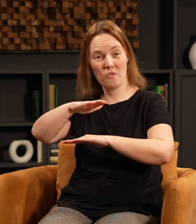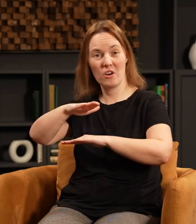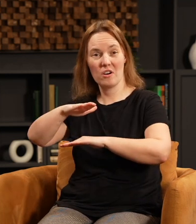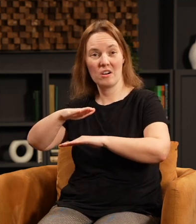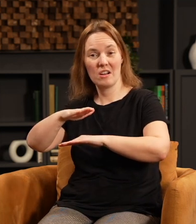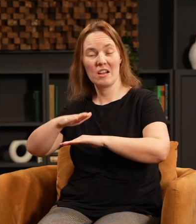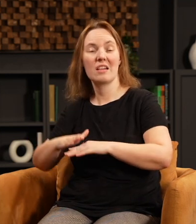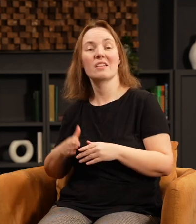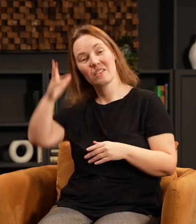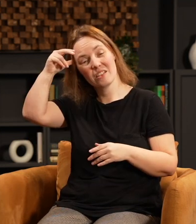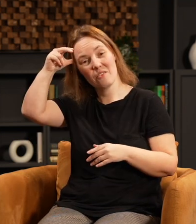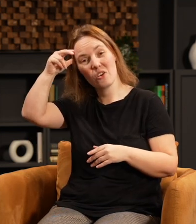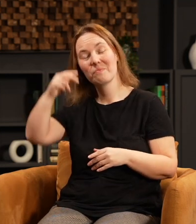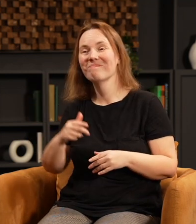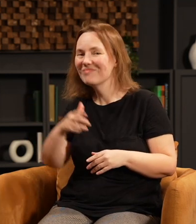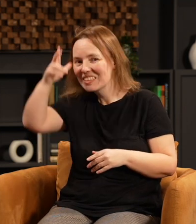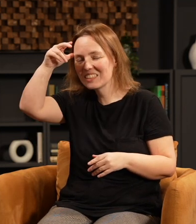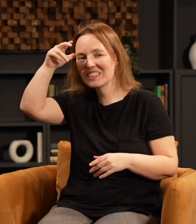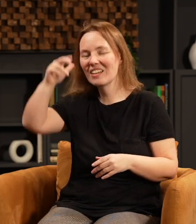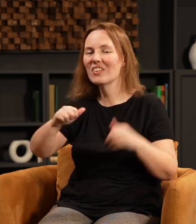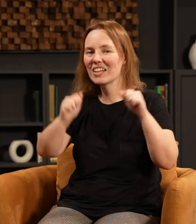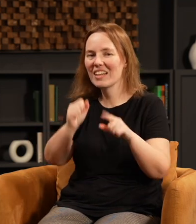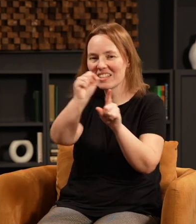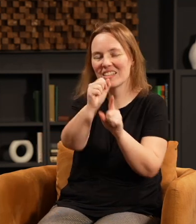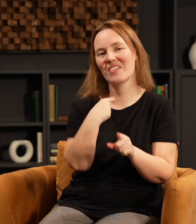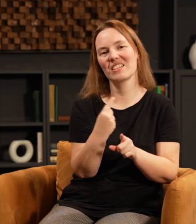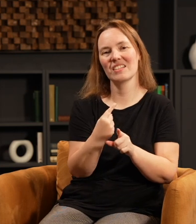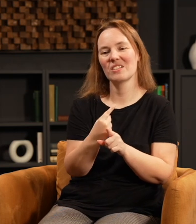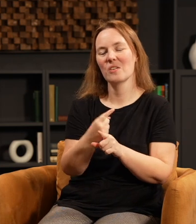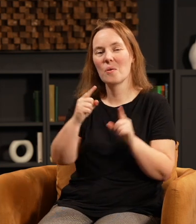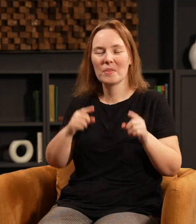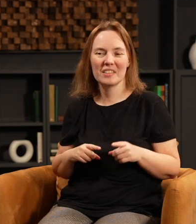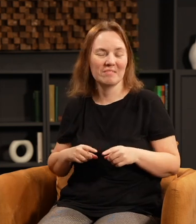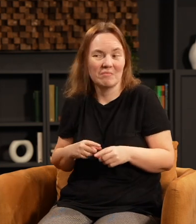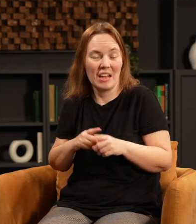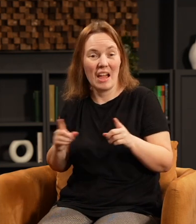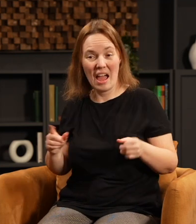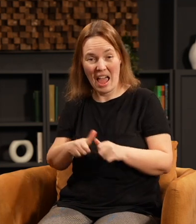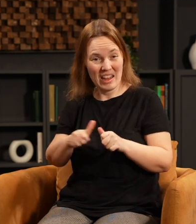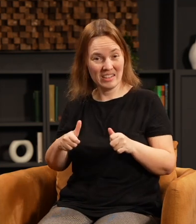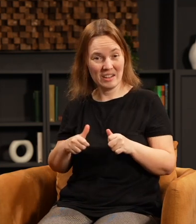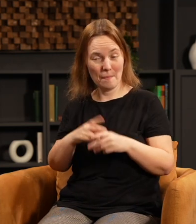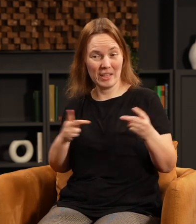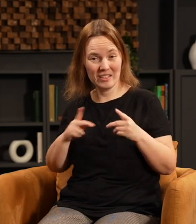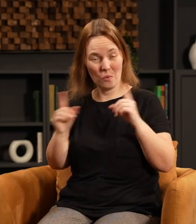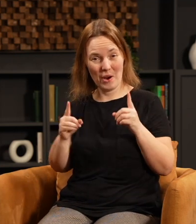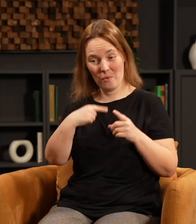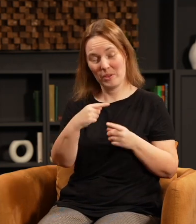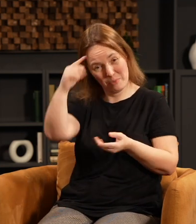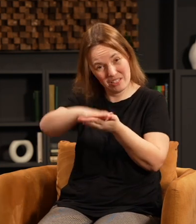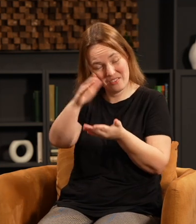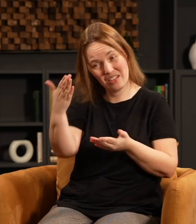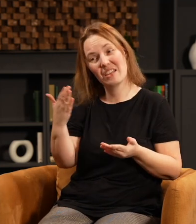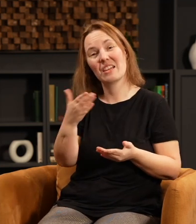to deceive us. In any area of life that we believe his lies, he has an opportunity to establish a stronghold and to